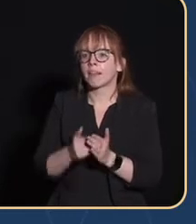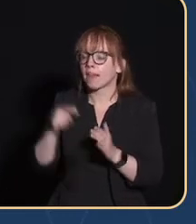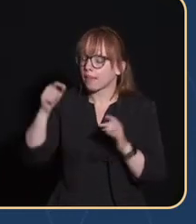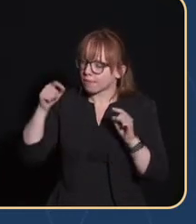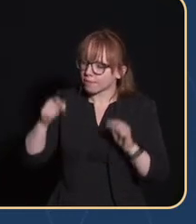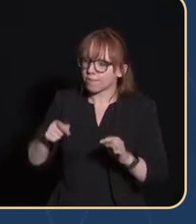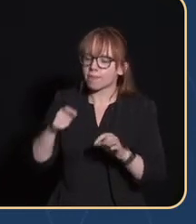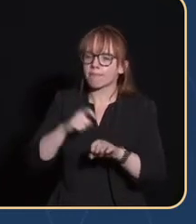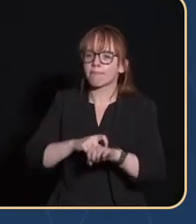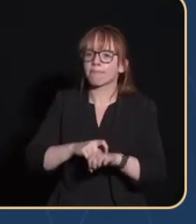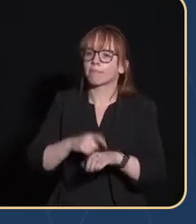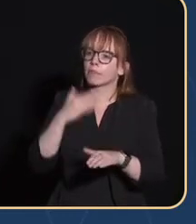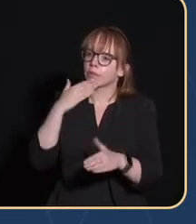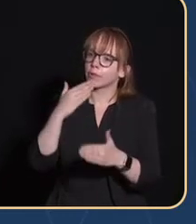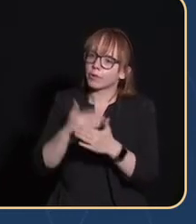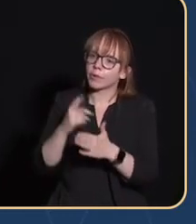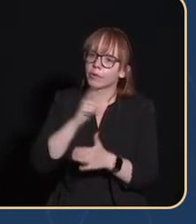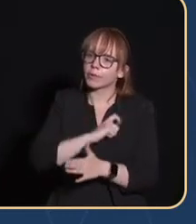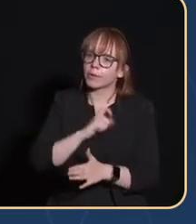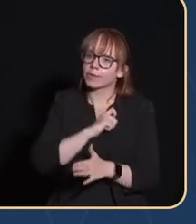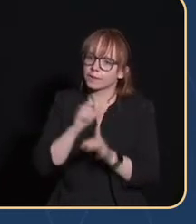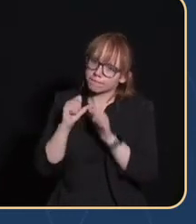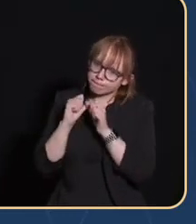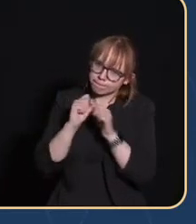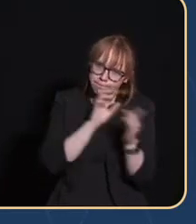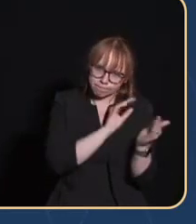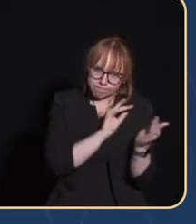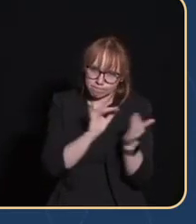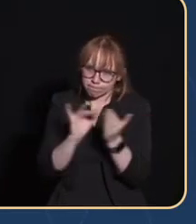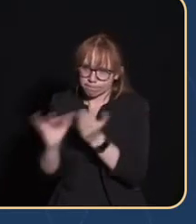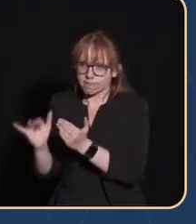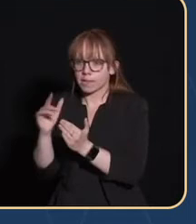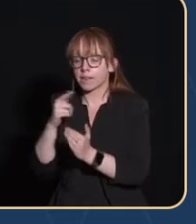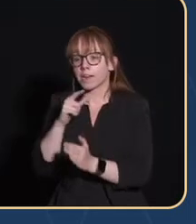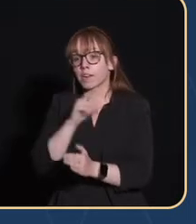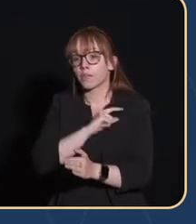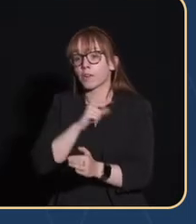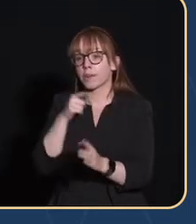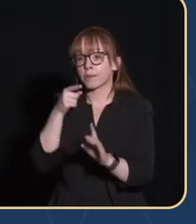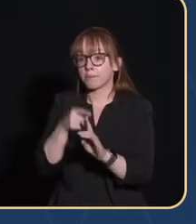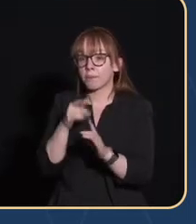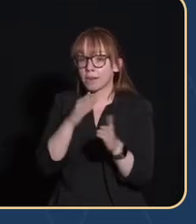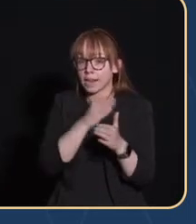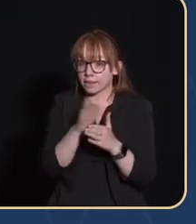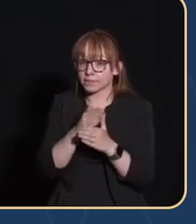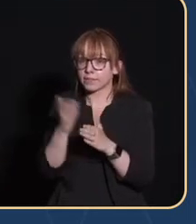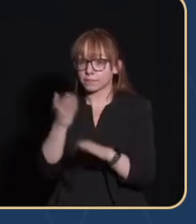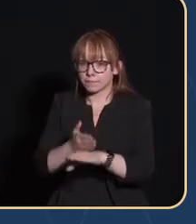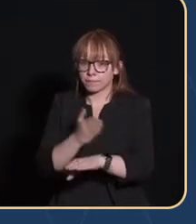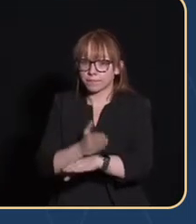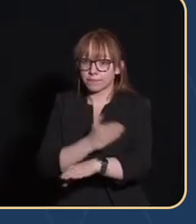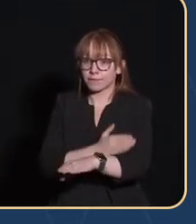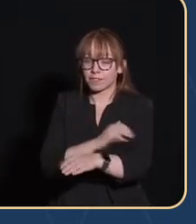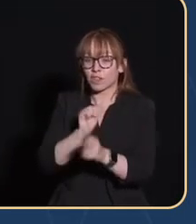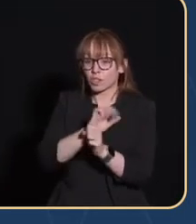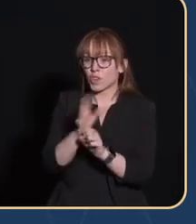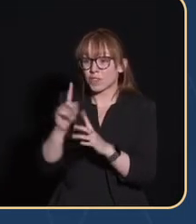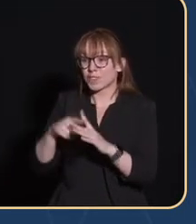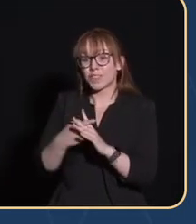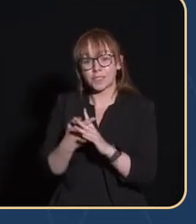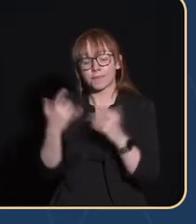good grades and continued steadily improving my grade point average, even after COVID